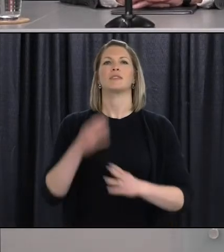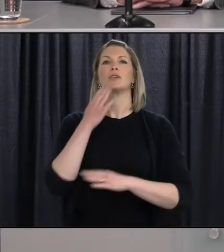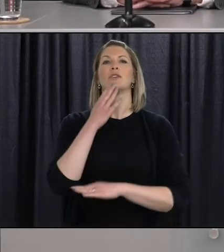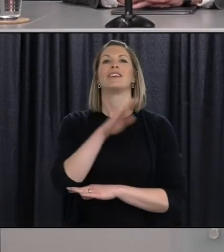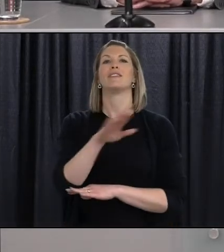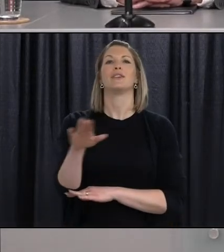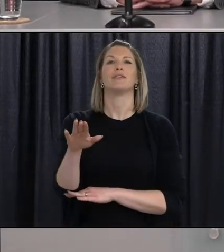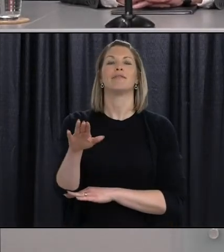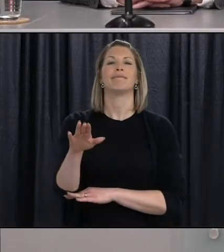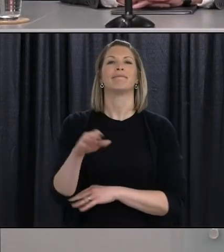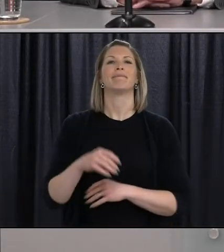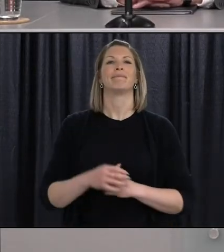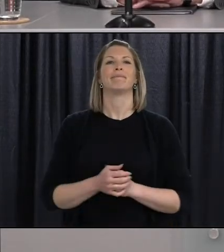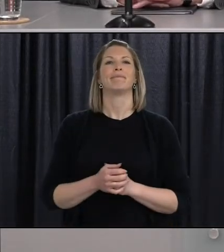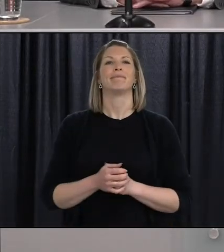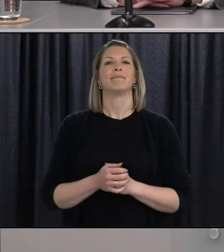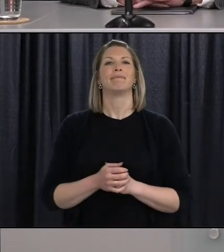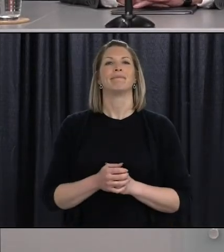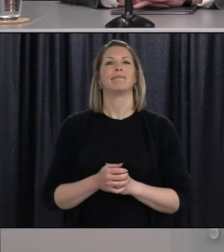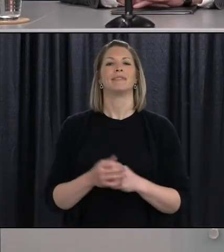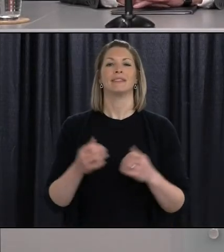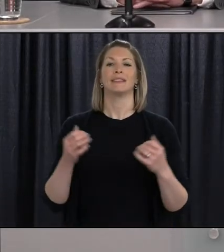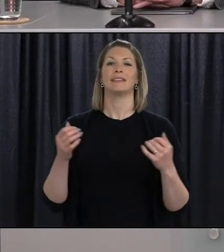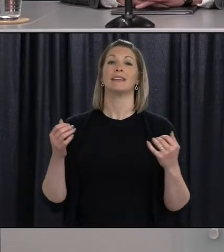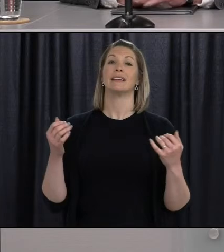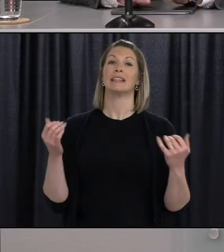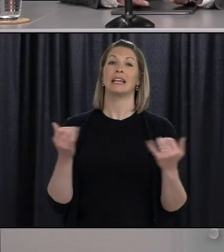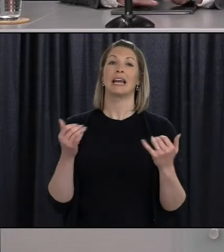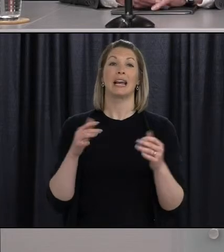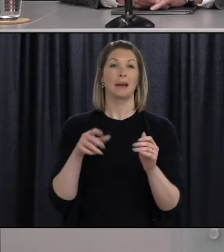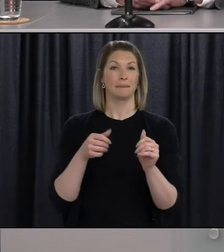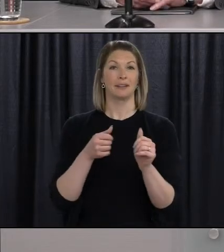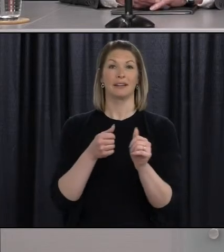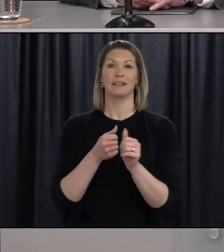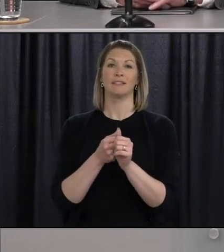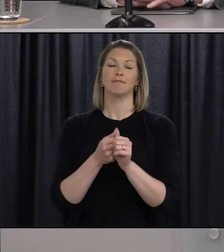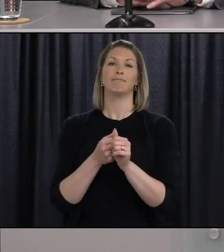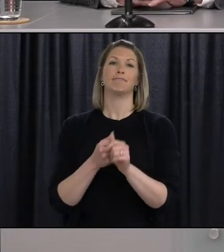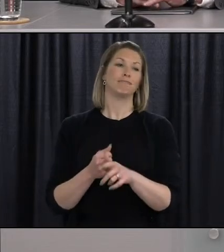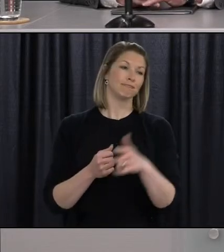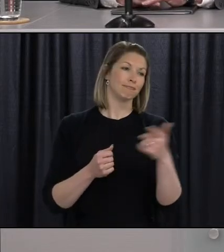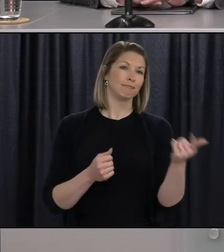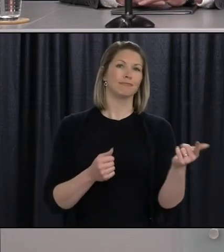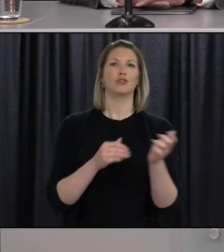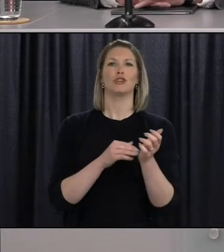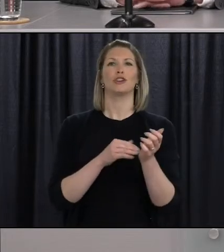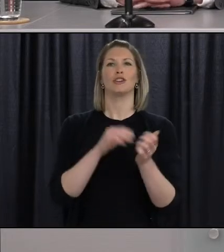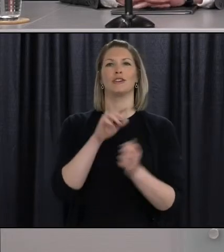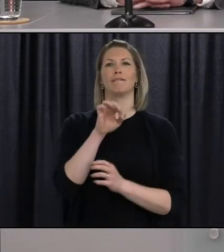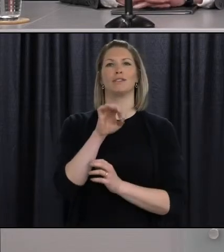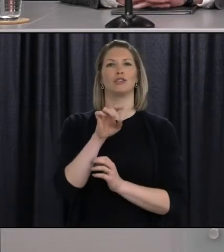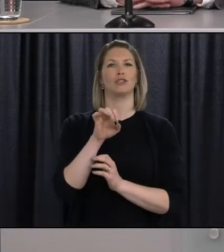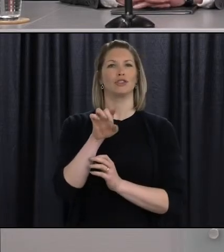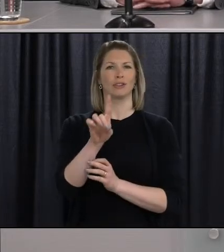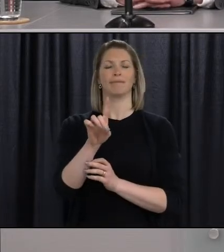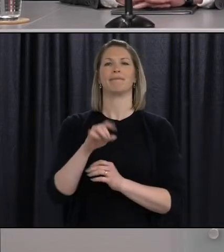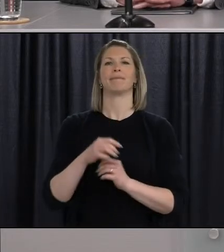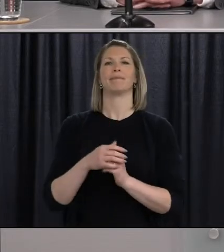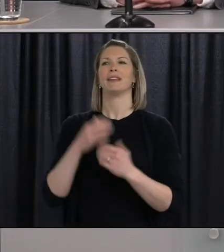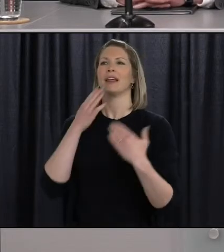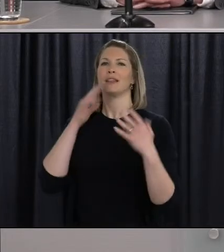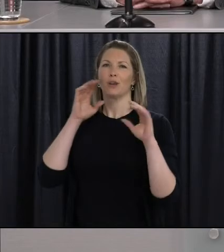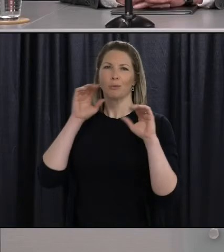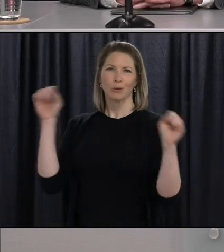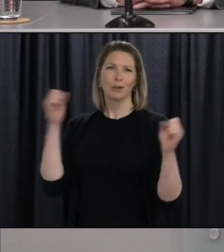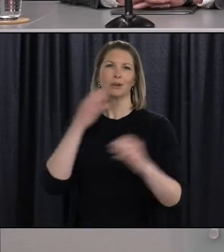Good afternoon again, everyone, and we will start today's media availability with opening comments from Dr. Fitzgerald. Thank you, Premier.